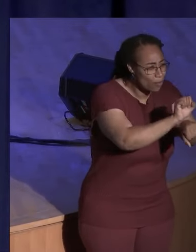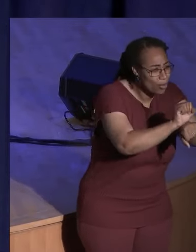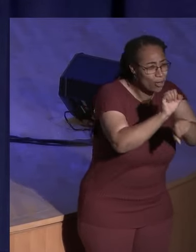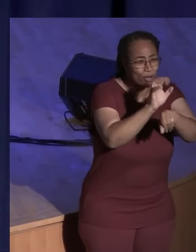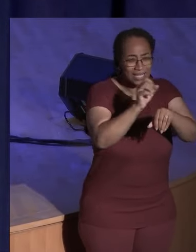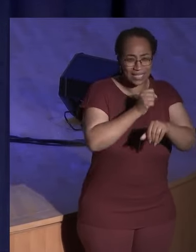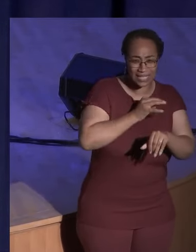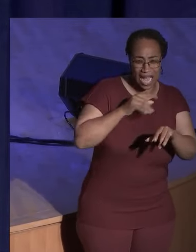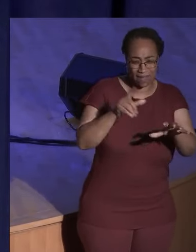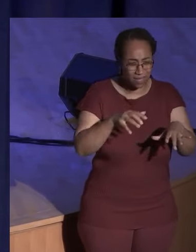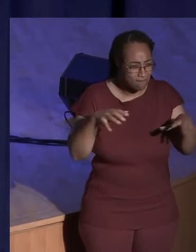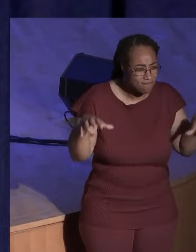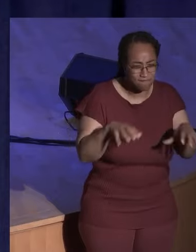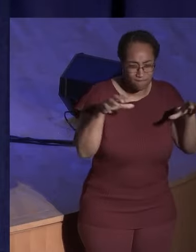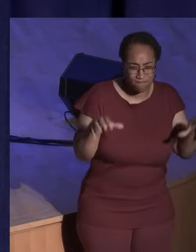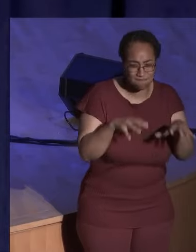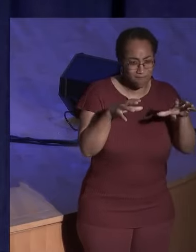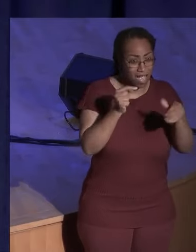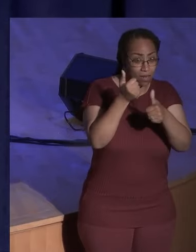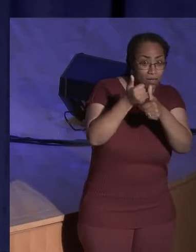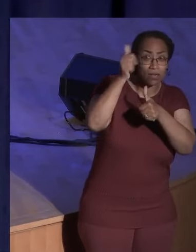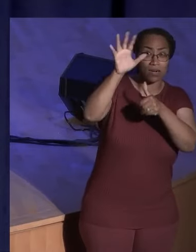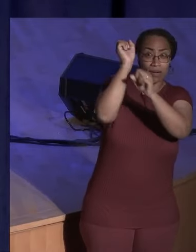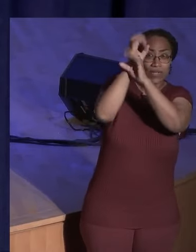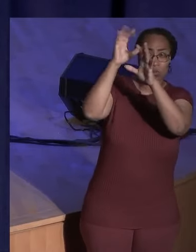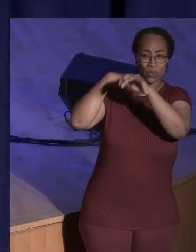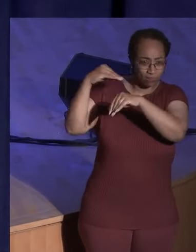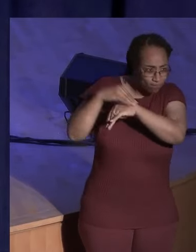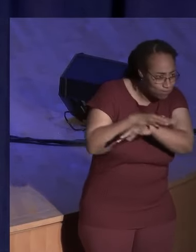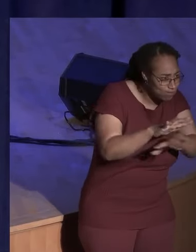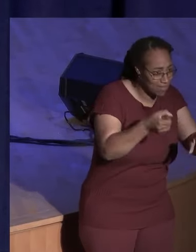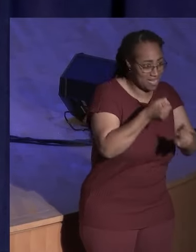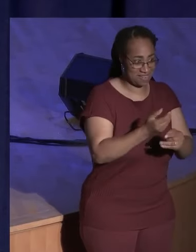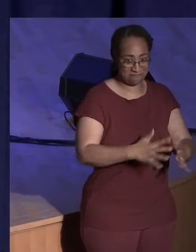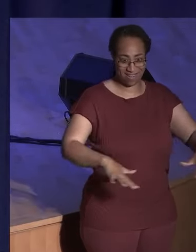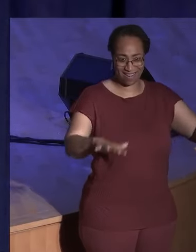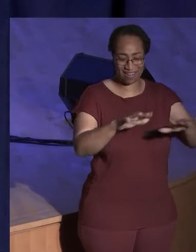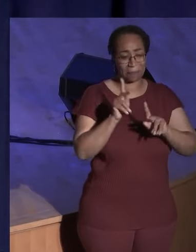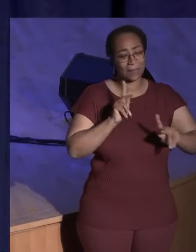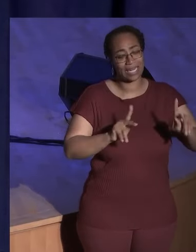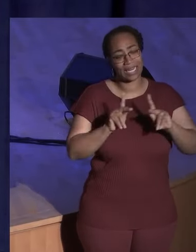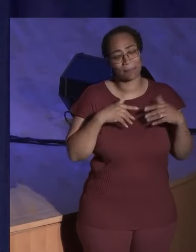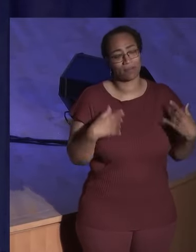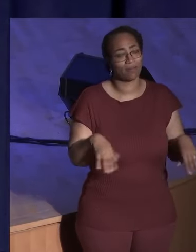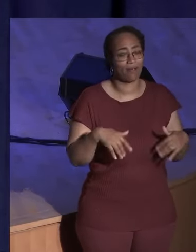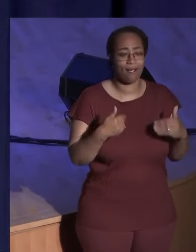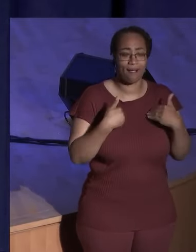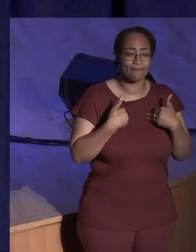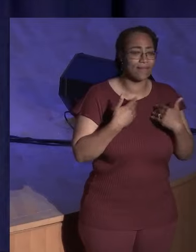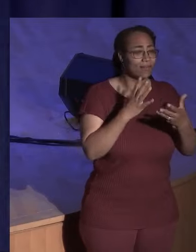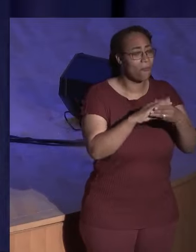leadership, and of course, all of the people whose stories they hold, objects they